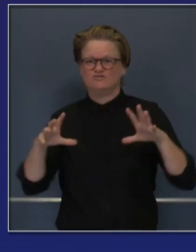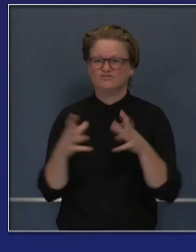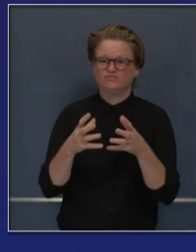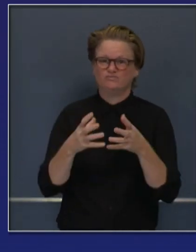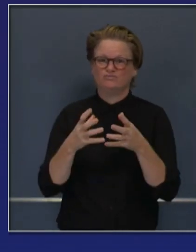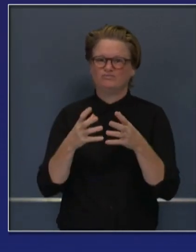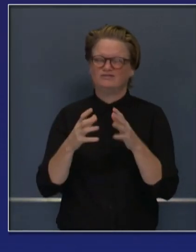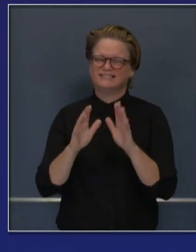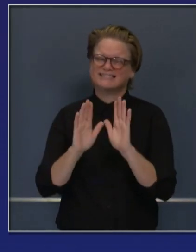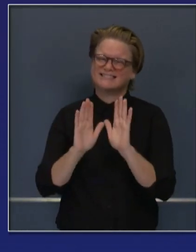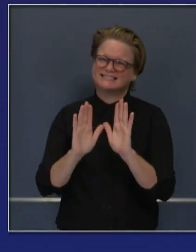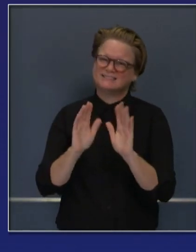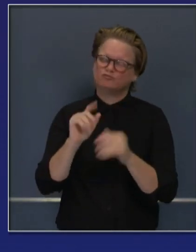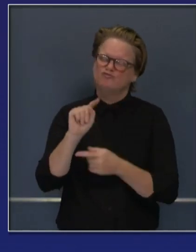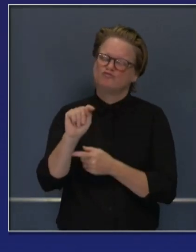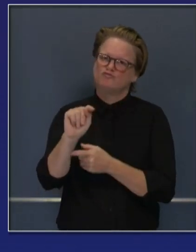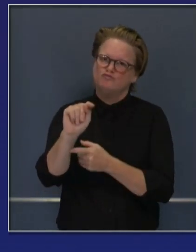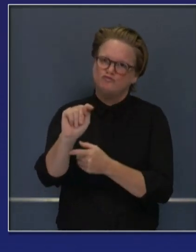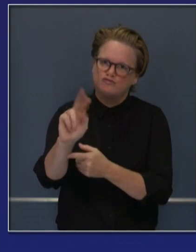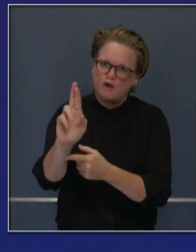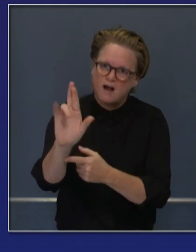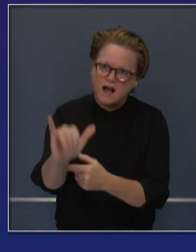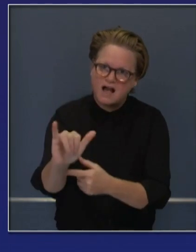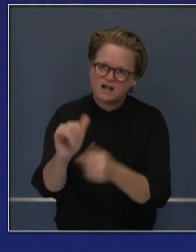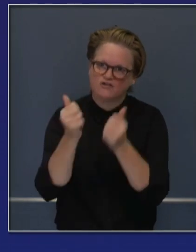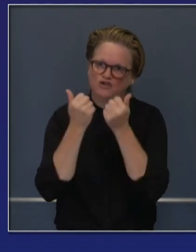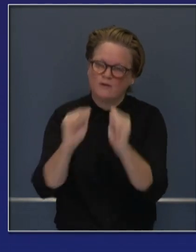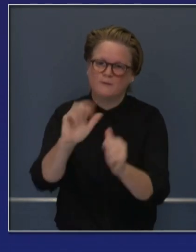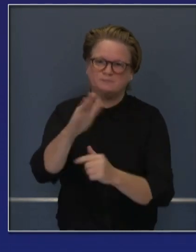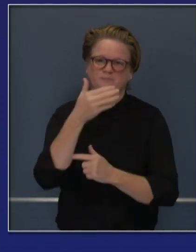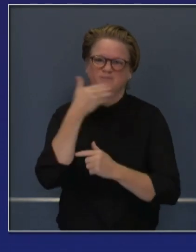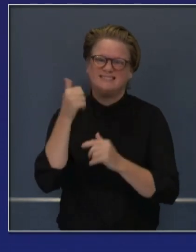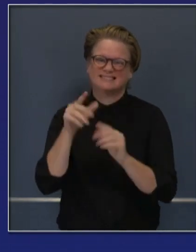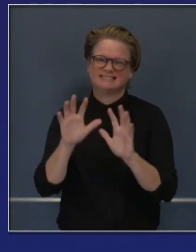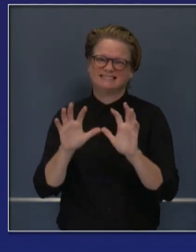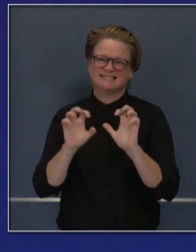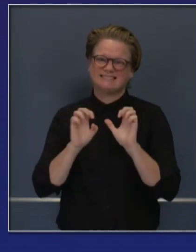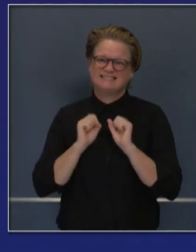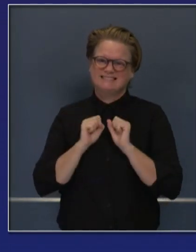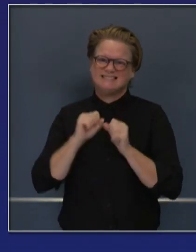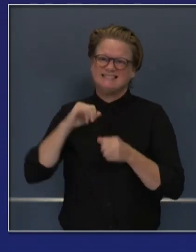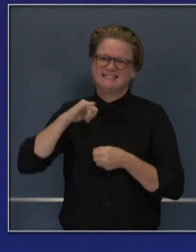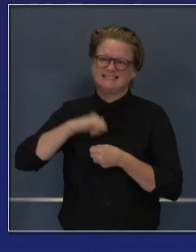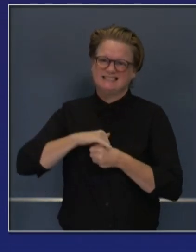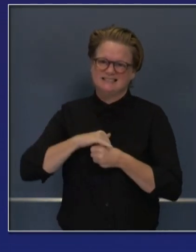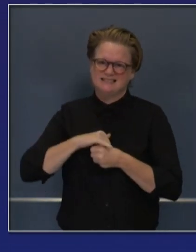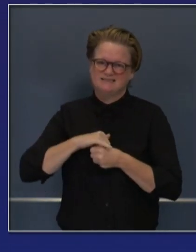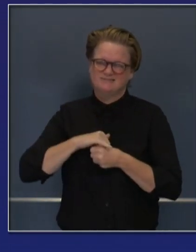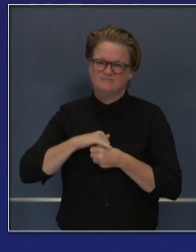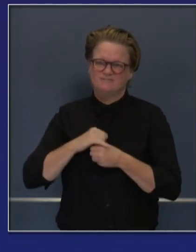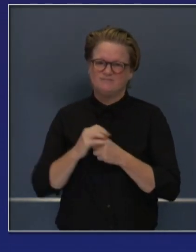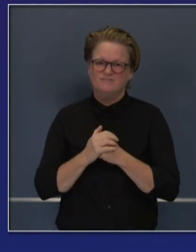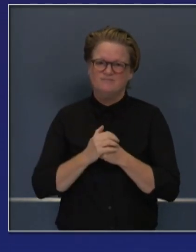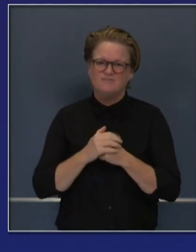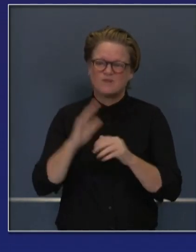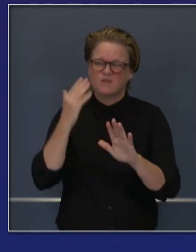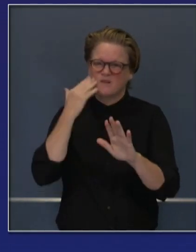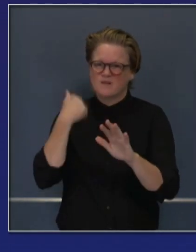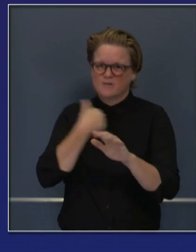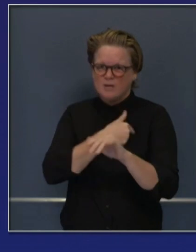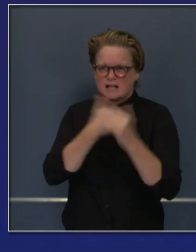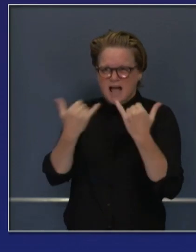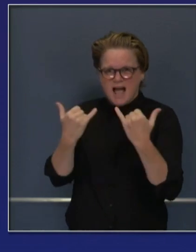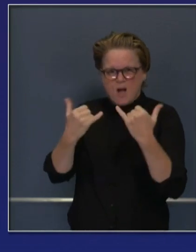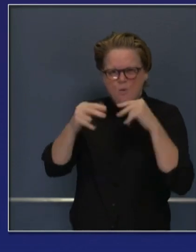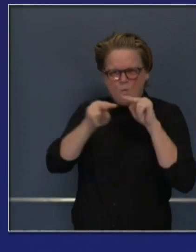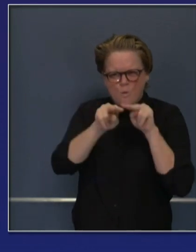rates low. Additionally, not on this slide, but an important aspect, we've been tracking household transmission. And what do